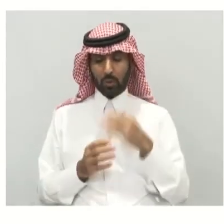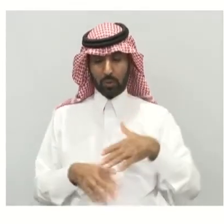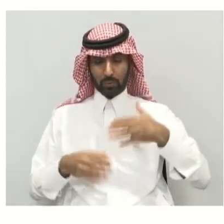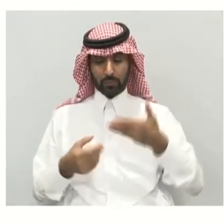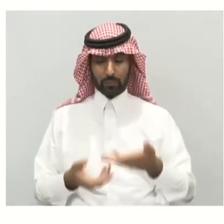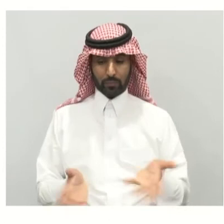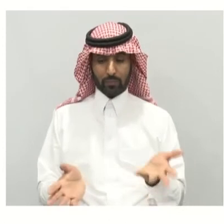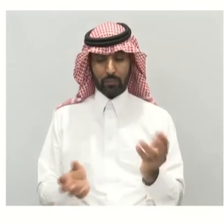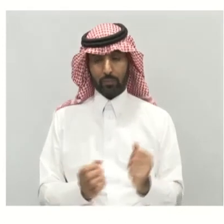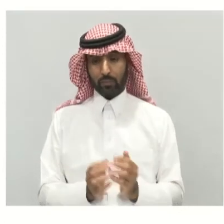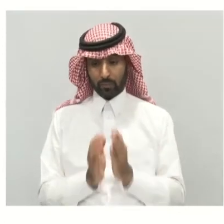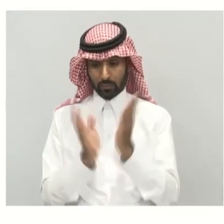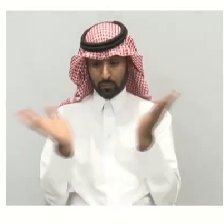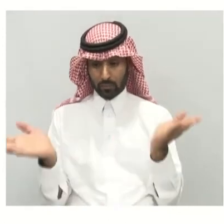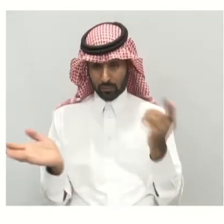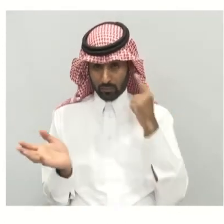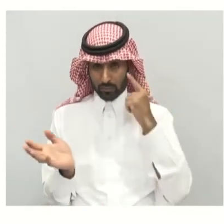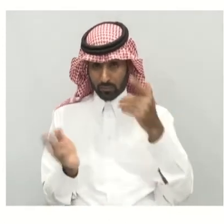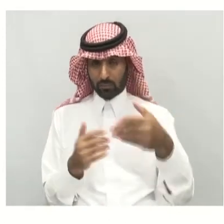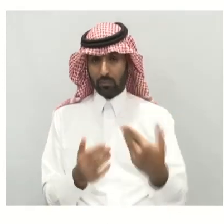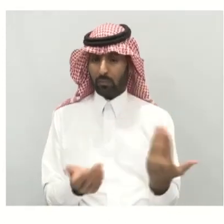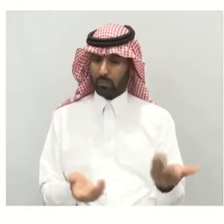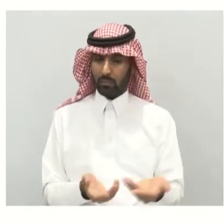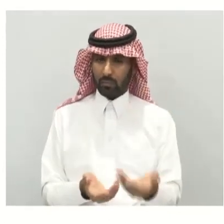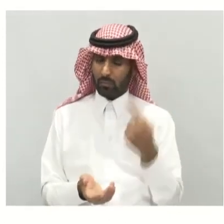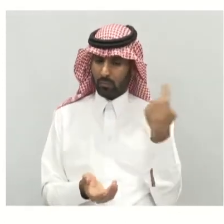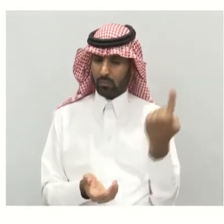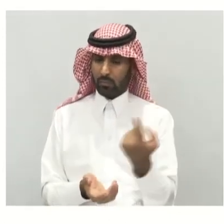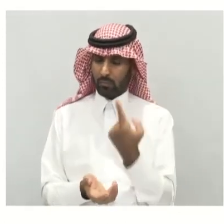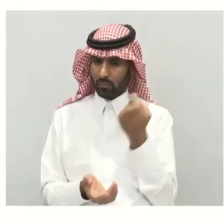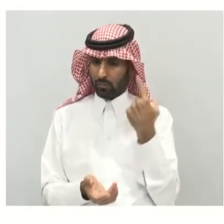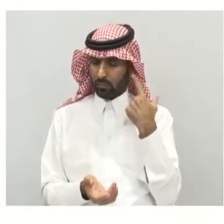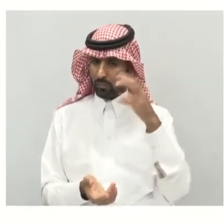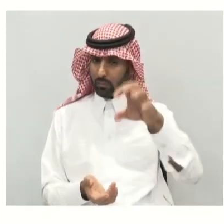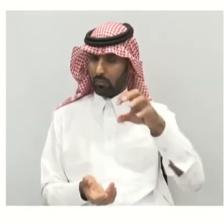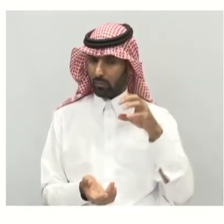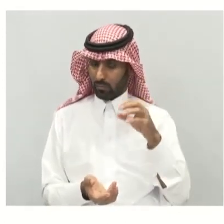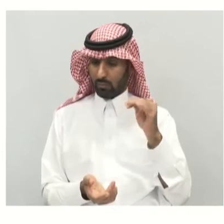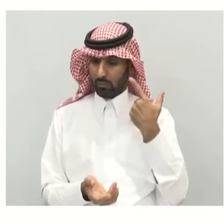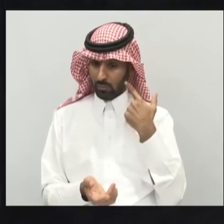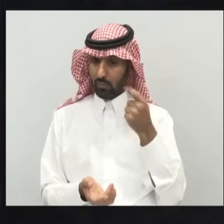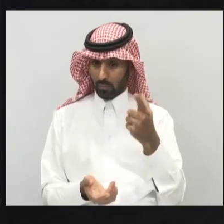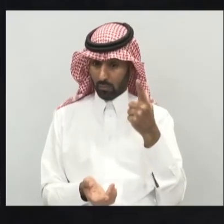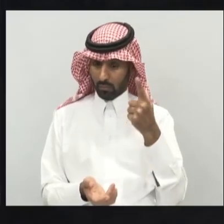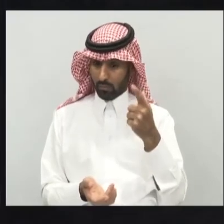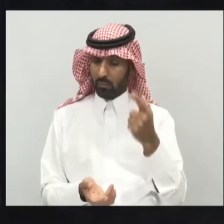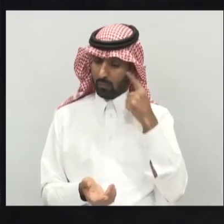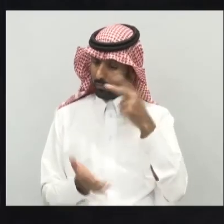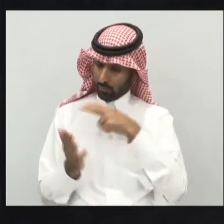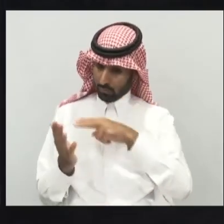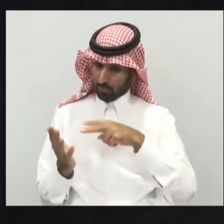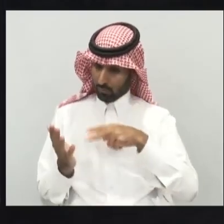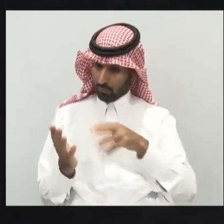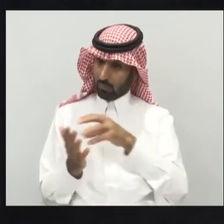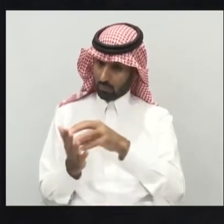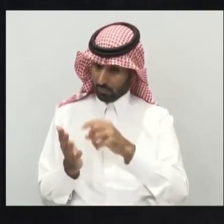in the streams. From where did I get these answers? Did I made it up? No, I wrote it based